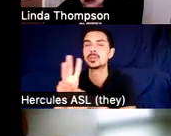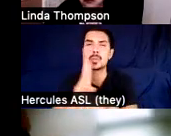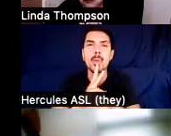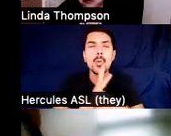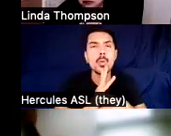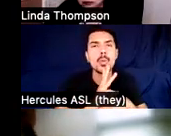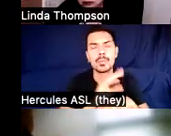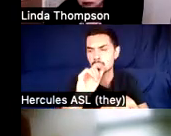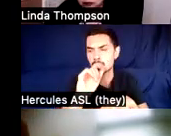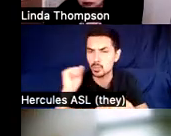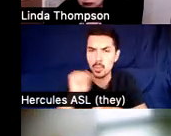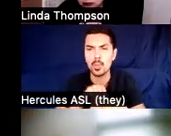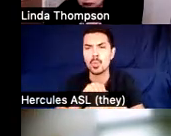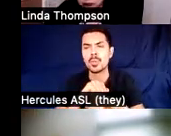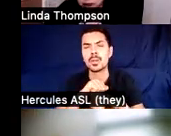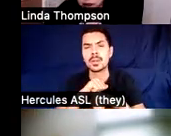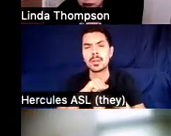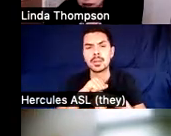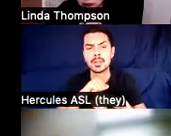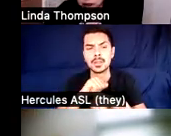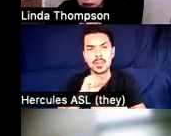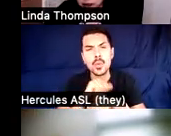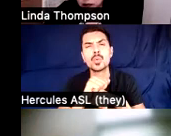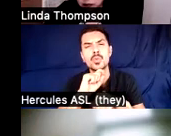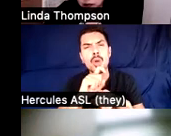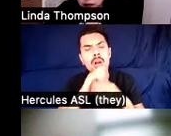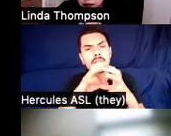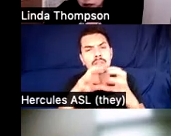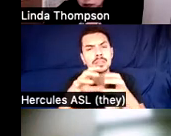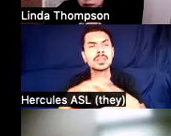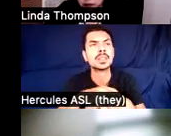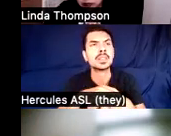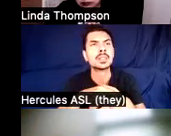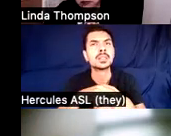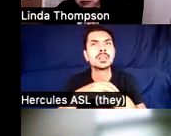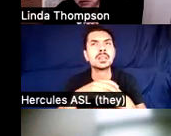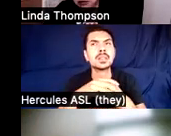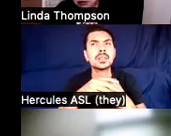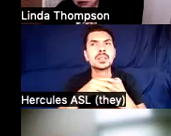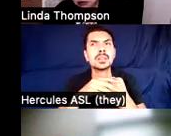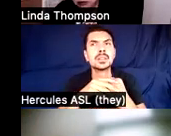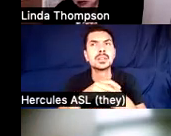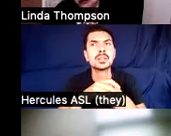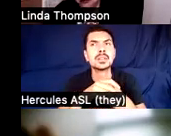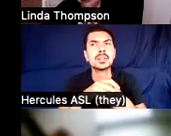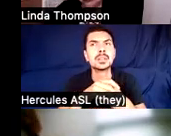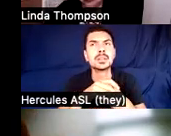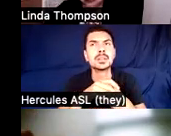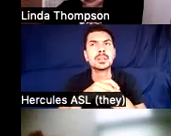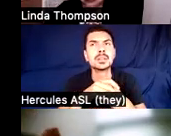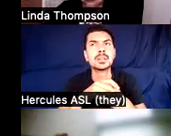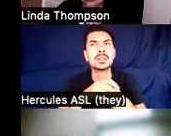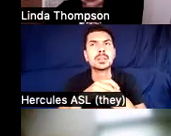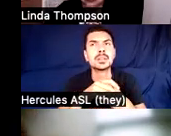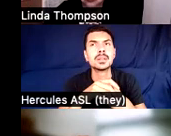the stones, they are also in our connections, our epigenetics, right? So it's a both, even though we focus on